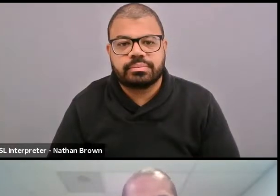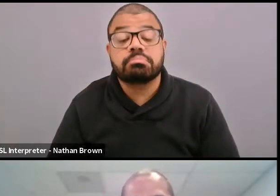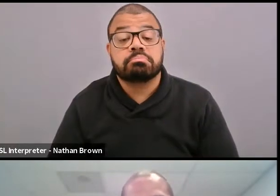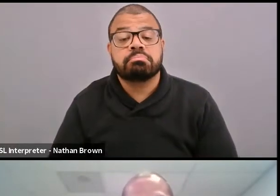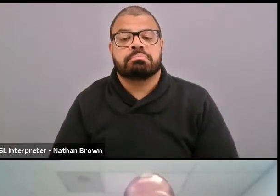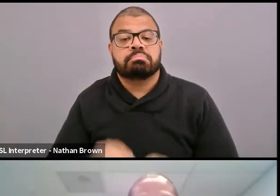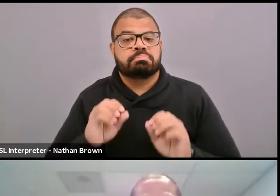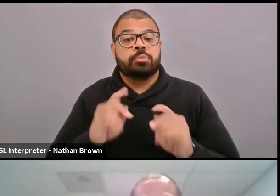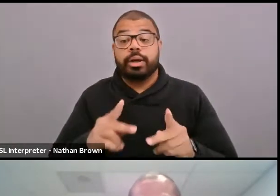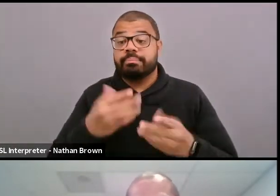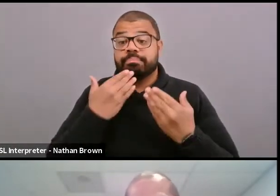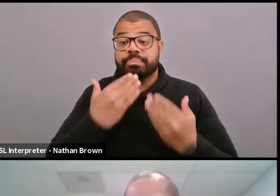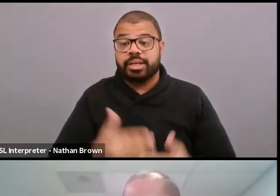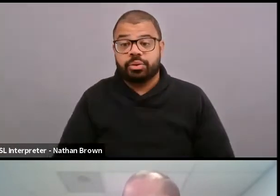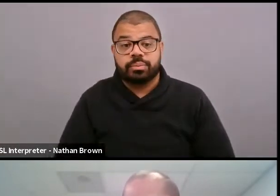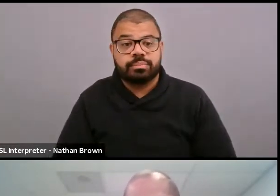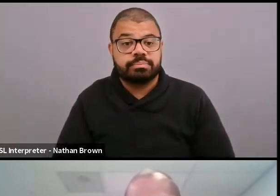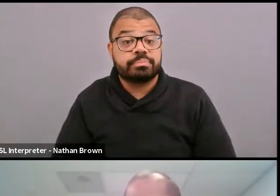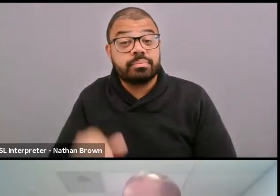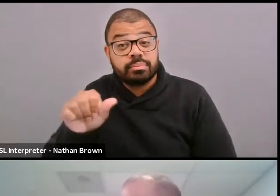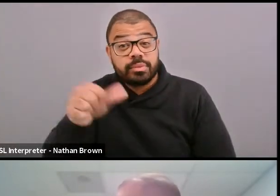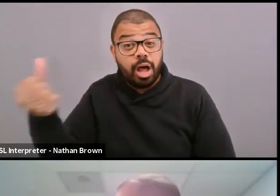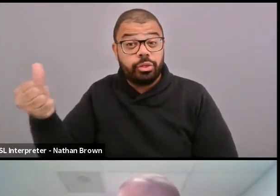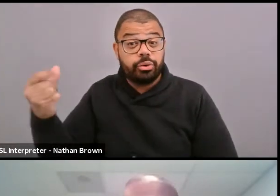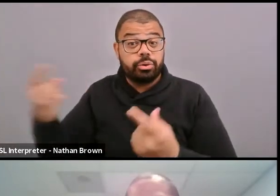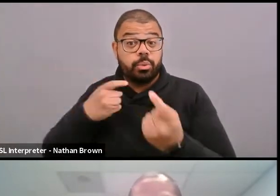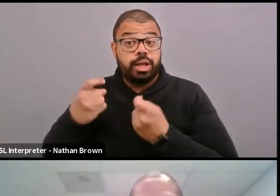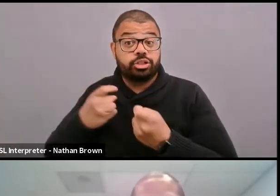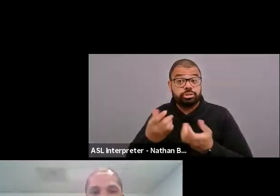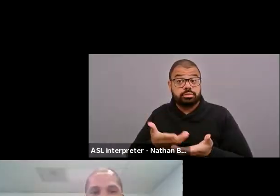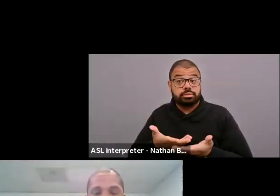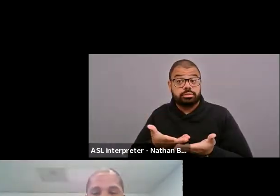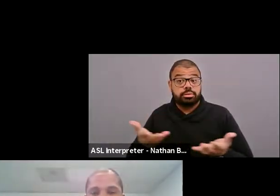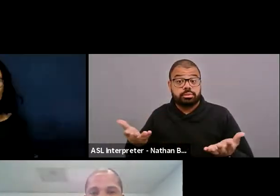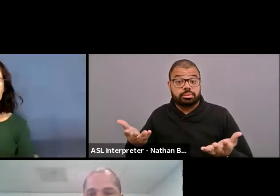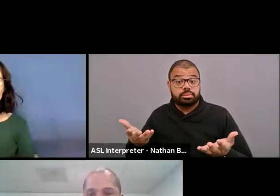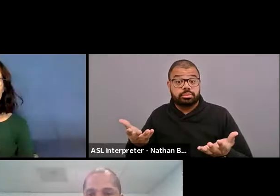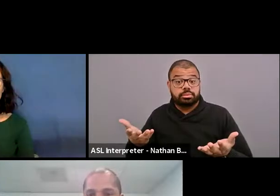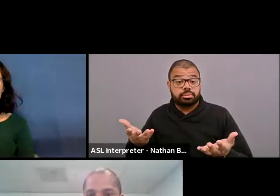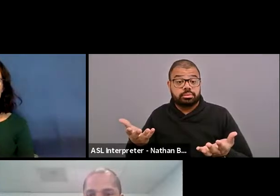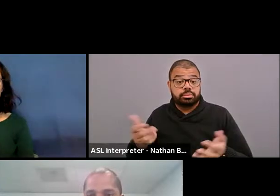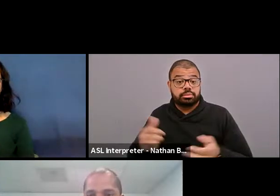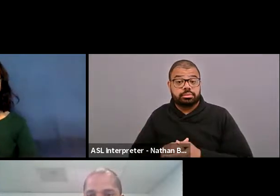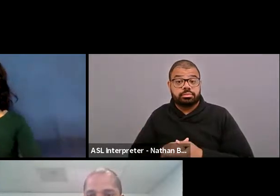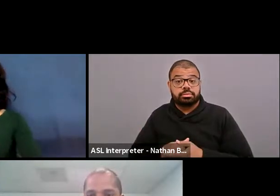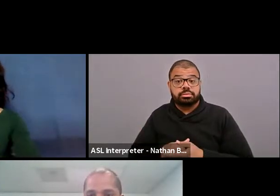Okay, thank you. Any other questions for Gilberto?